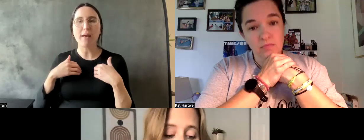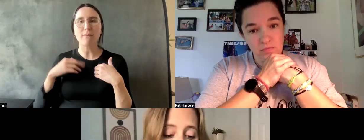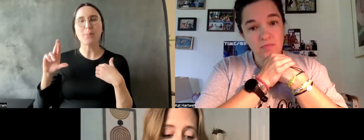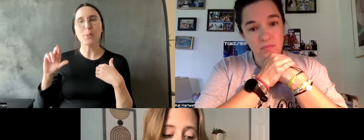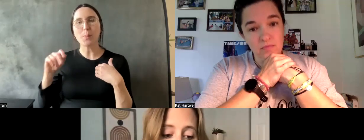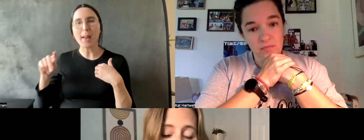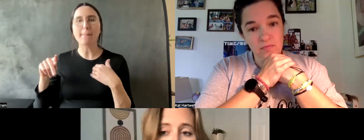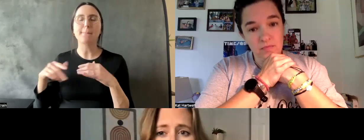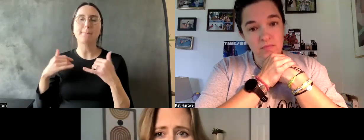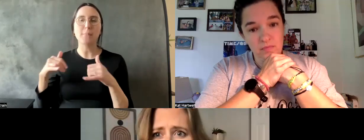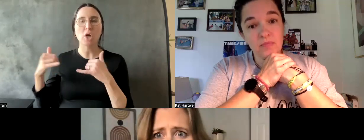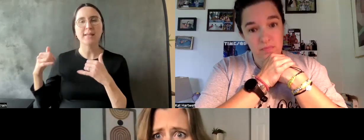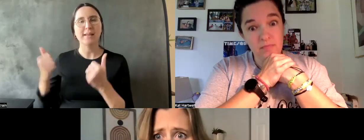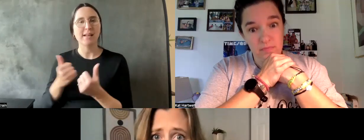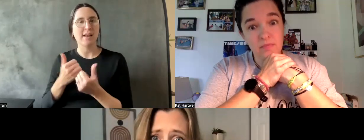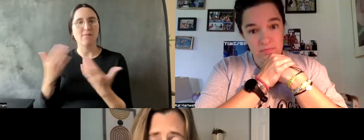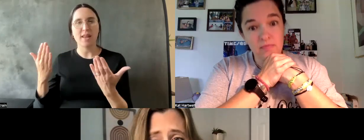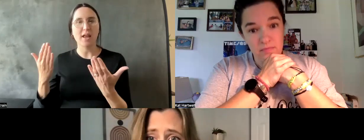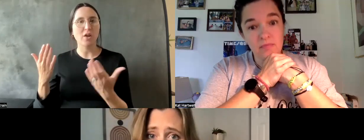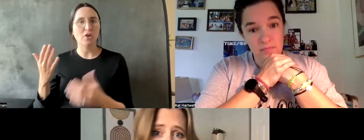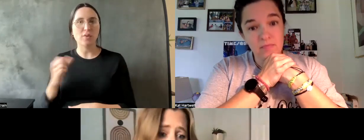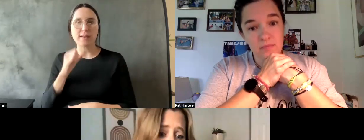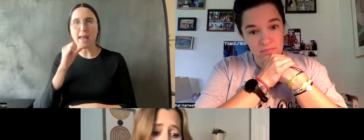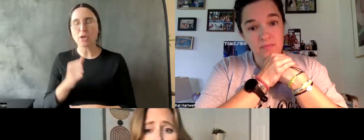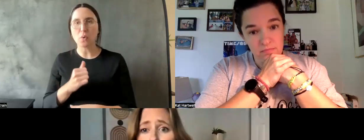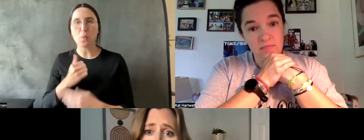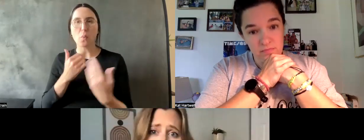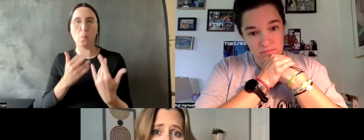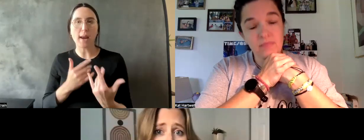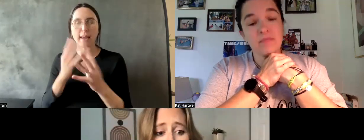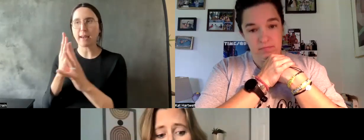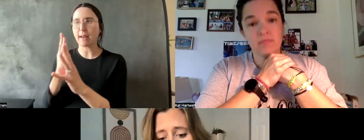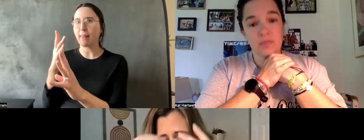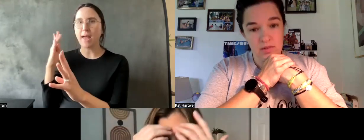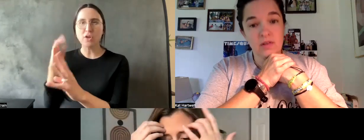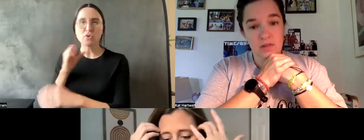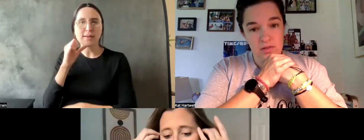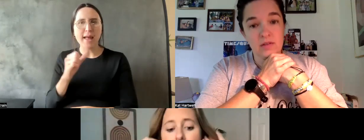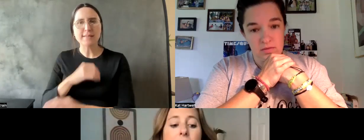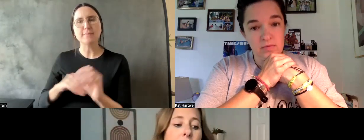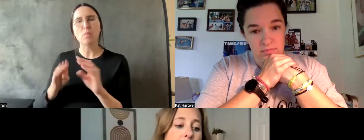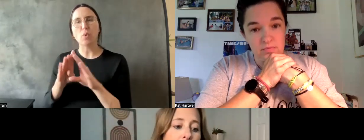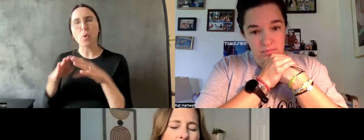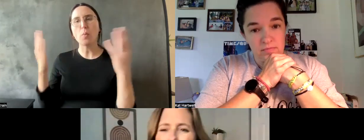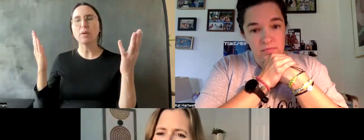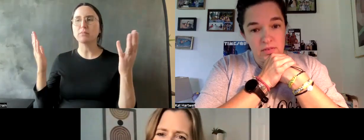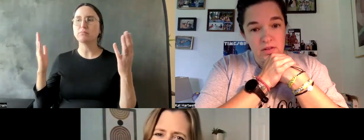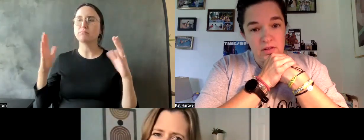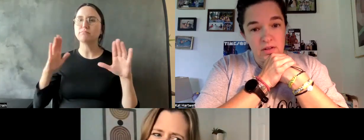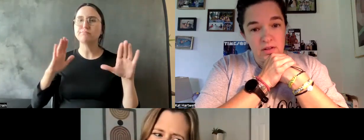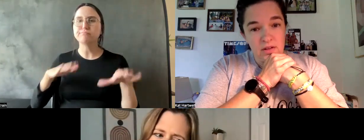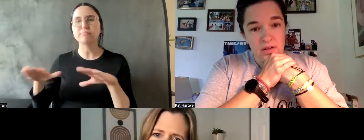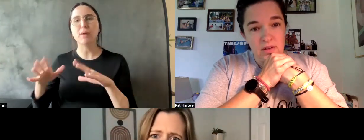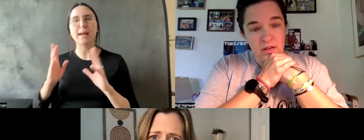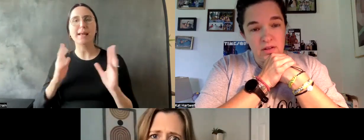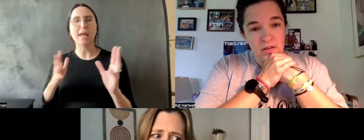where you're nowhere are you standing in line for anyone. It's just very open and casual, and everyone kind of feels like they're on